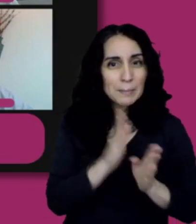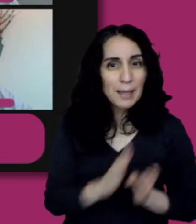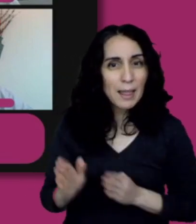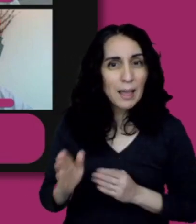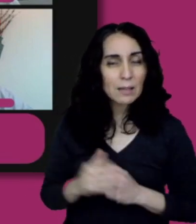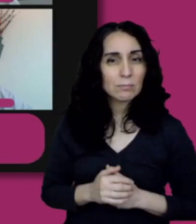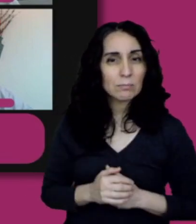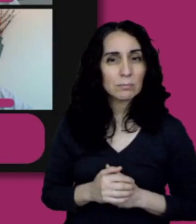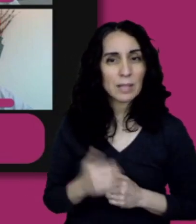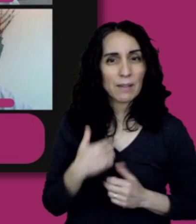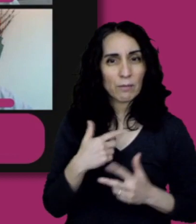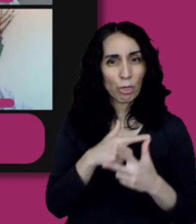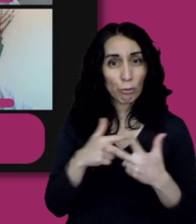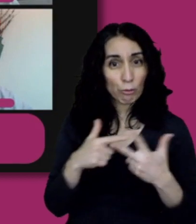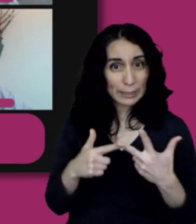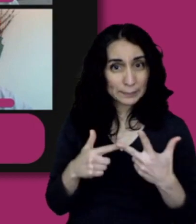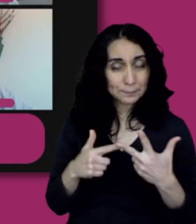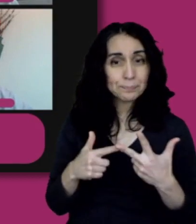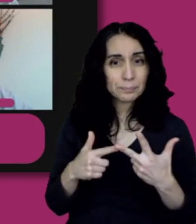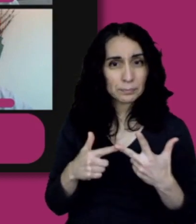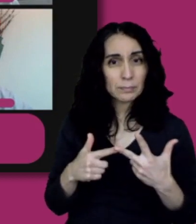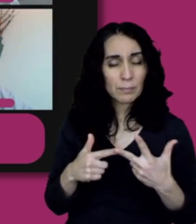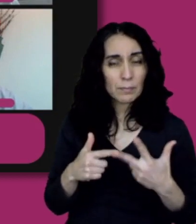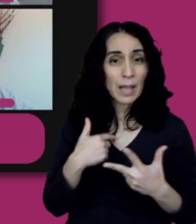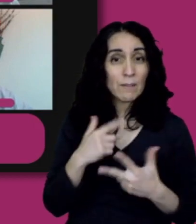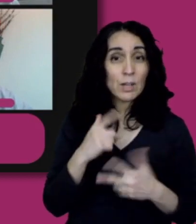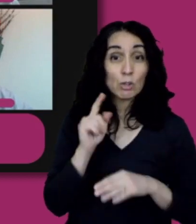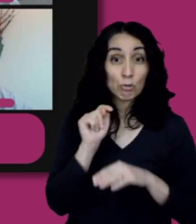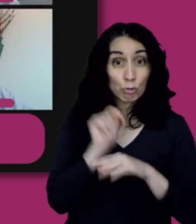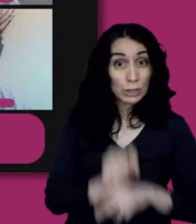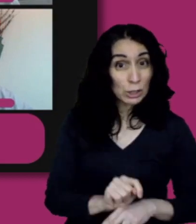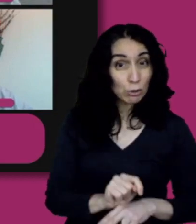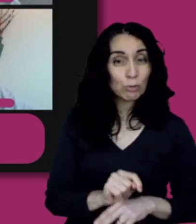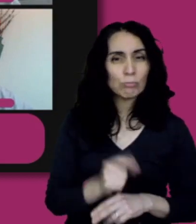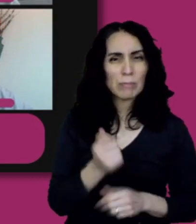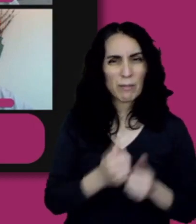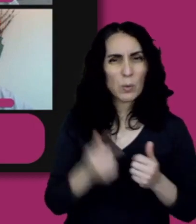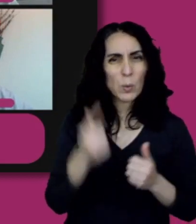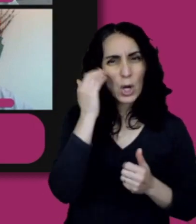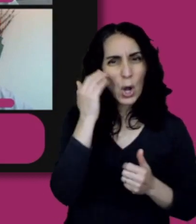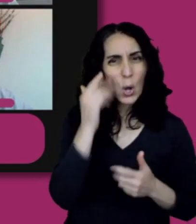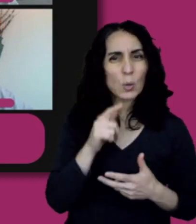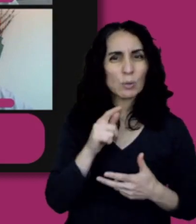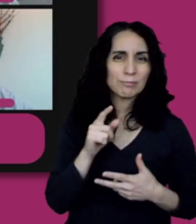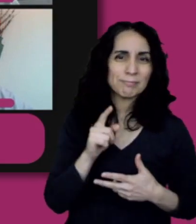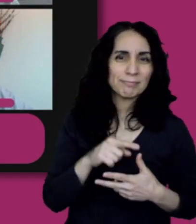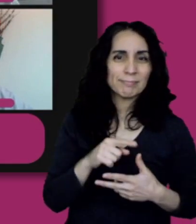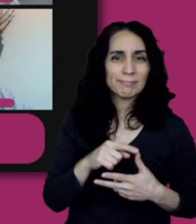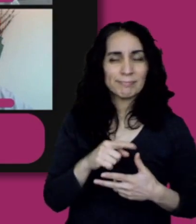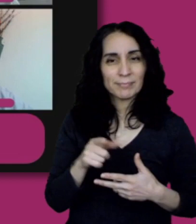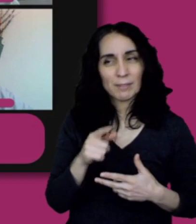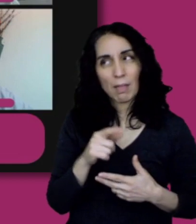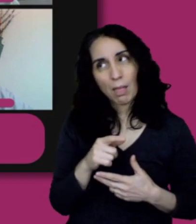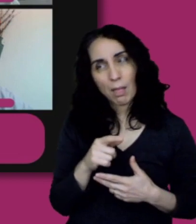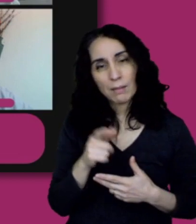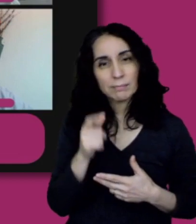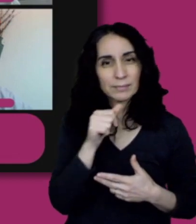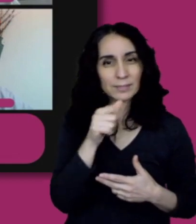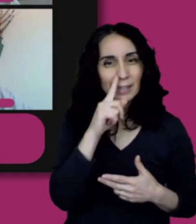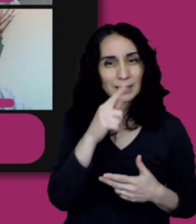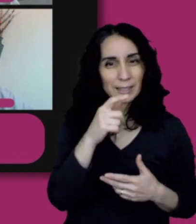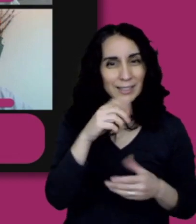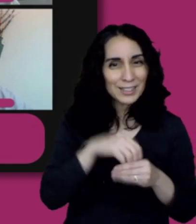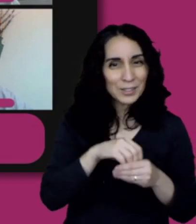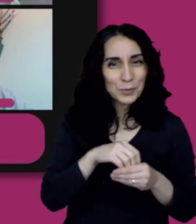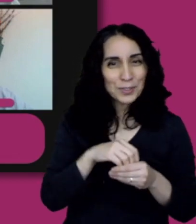plans. And I'll note there are two different types. There is a traditional business plan, which everyone's familiar with, and everyone kind of who is